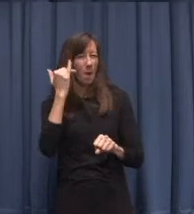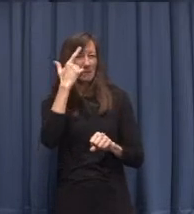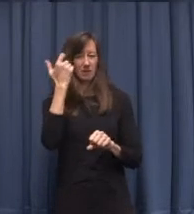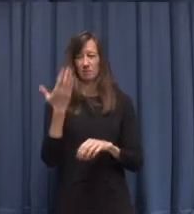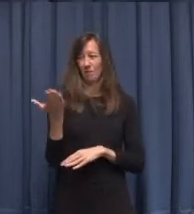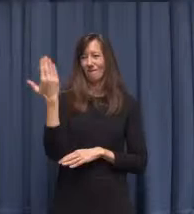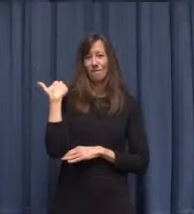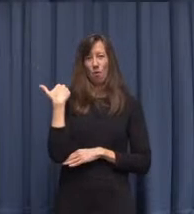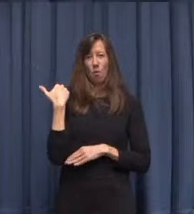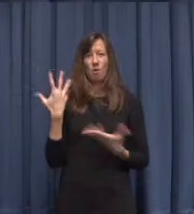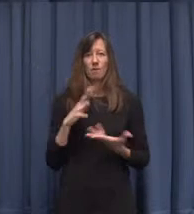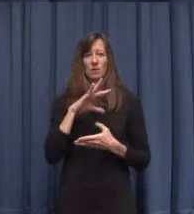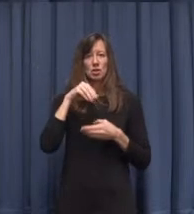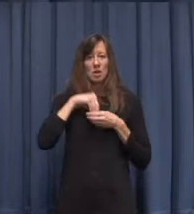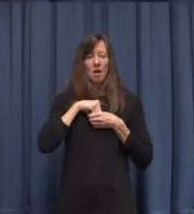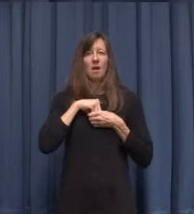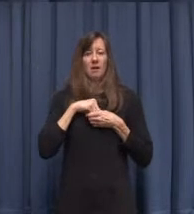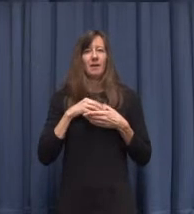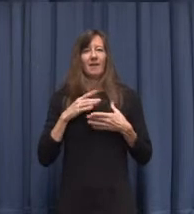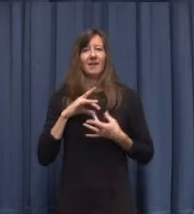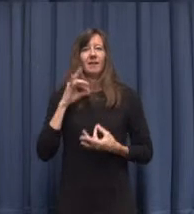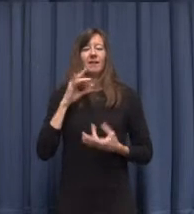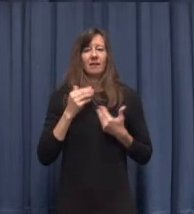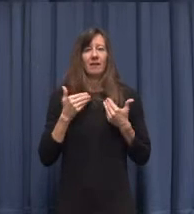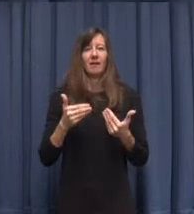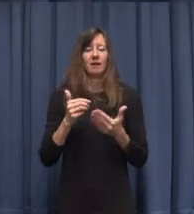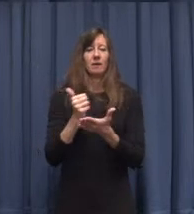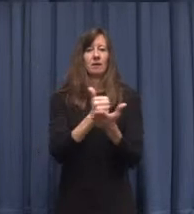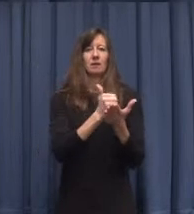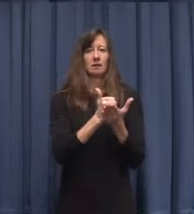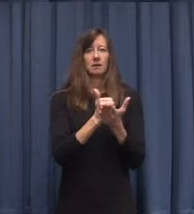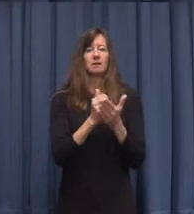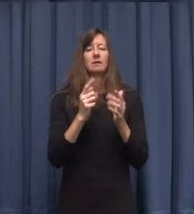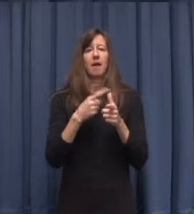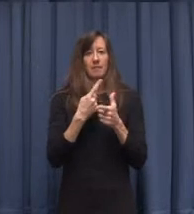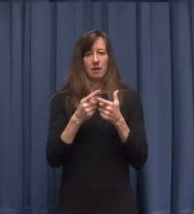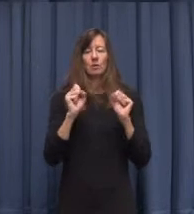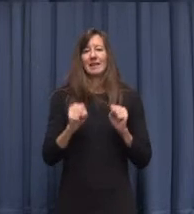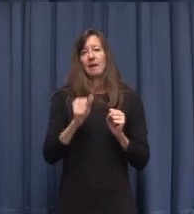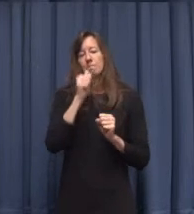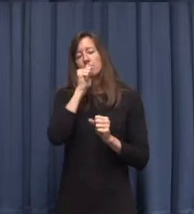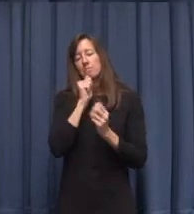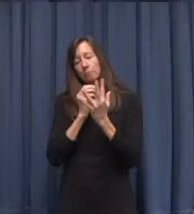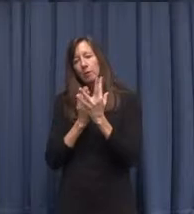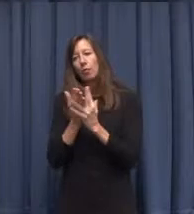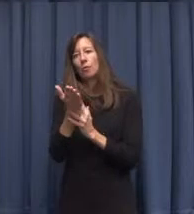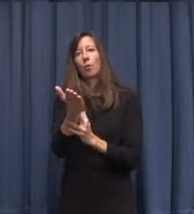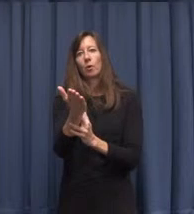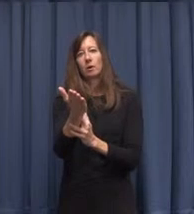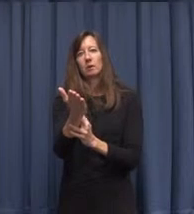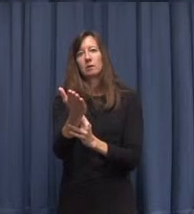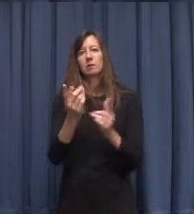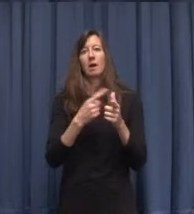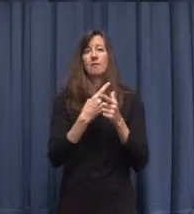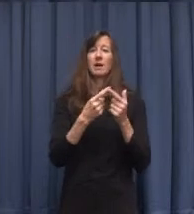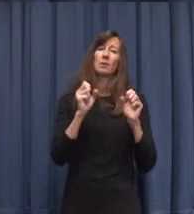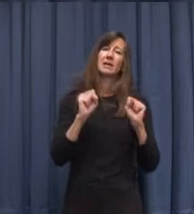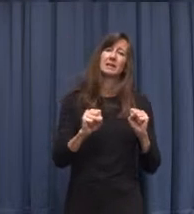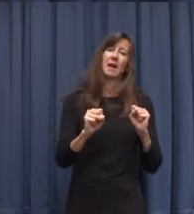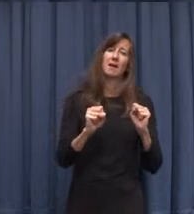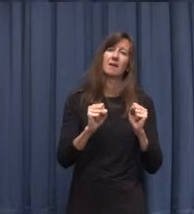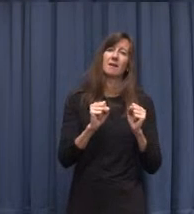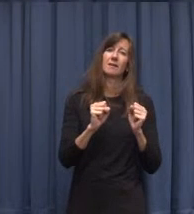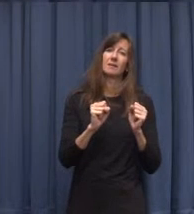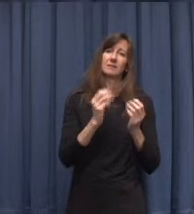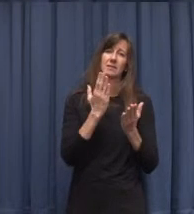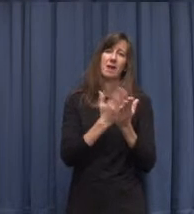can absolutely get through this, and we can start to flatten that steep